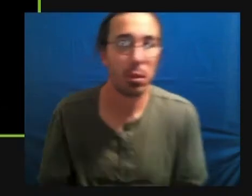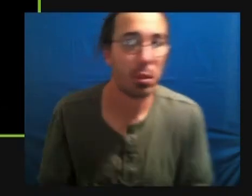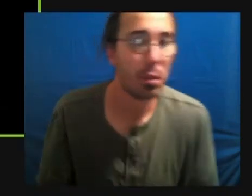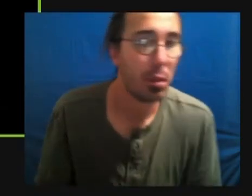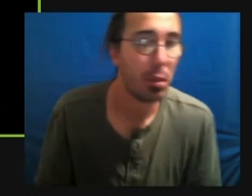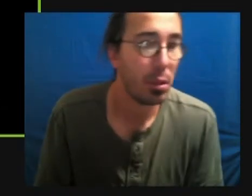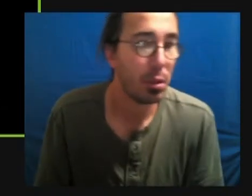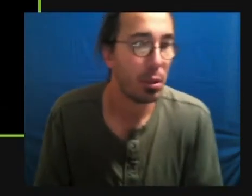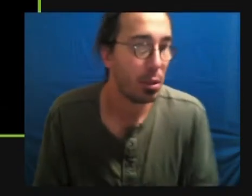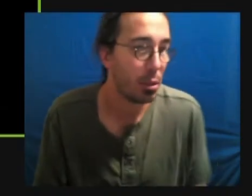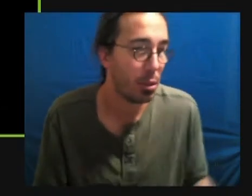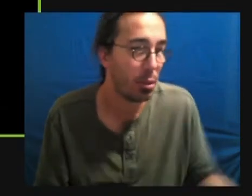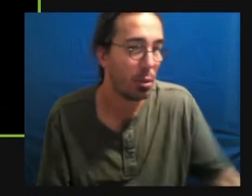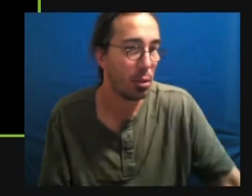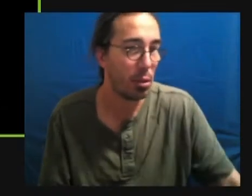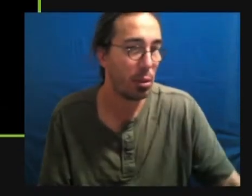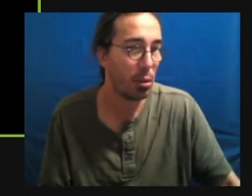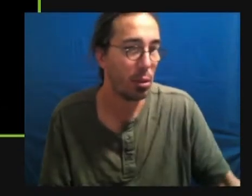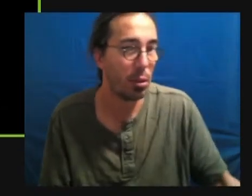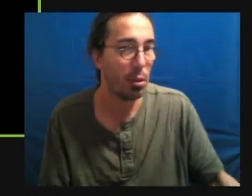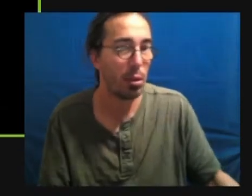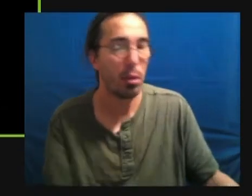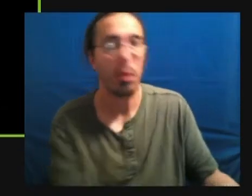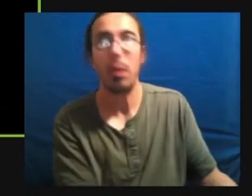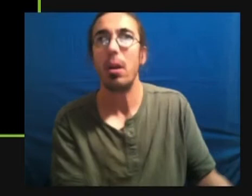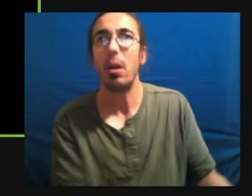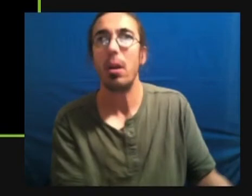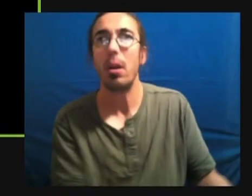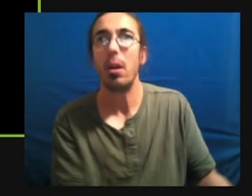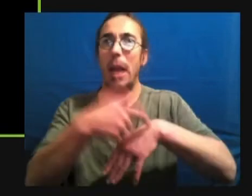dramatically is different from person to person, but